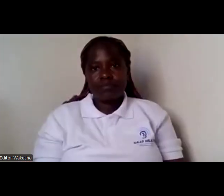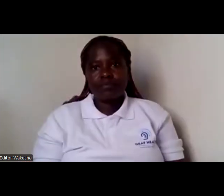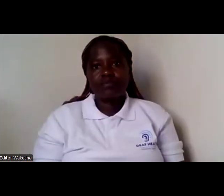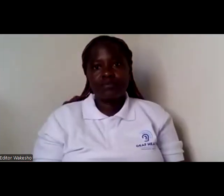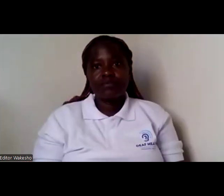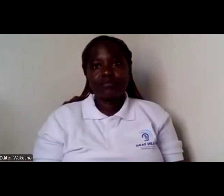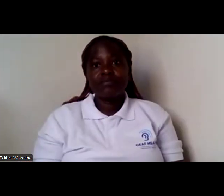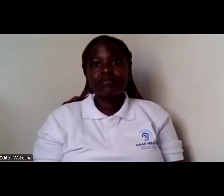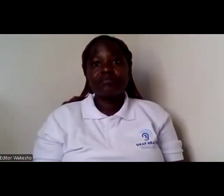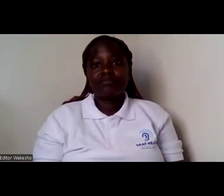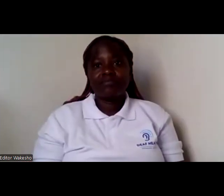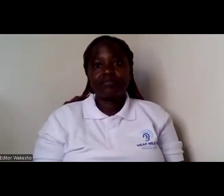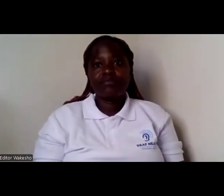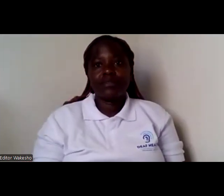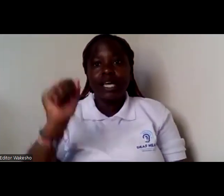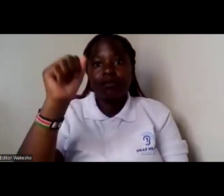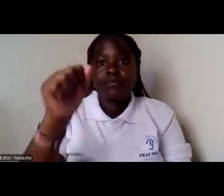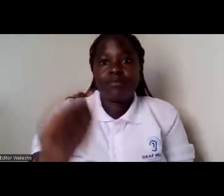I hope that one was clear.